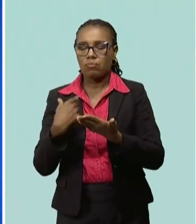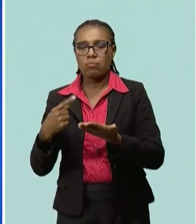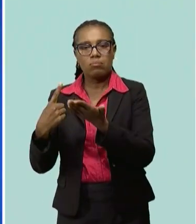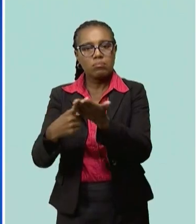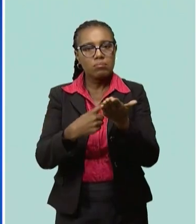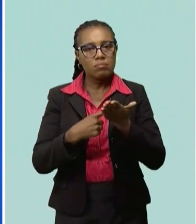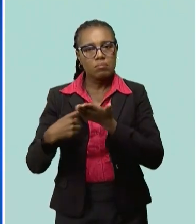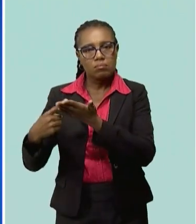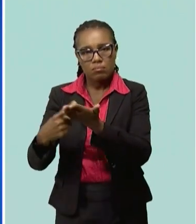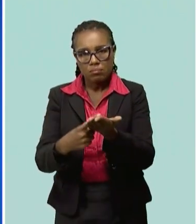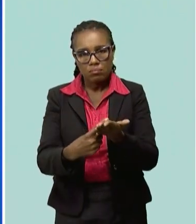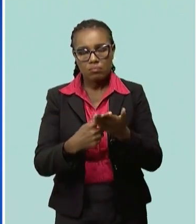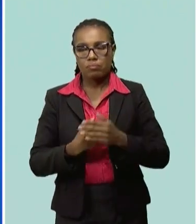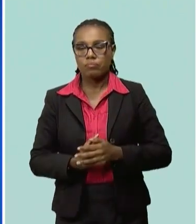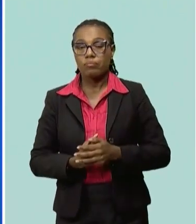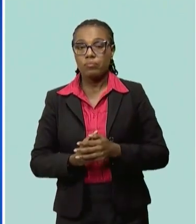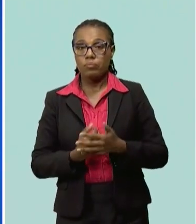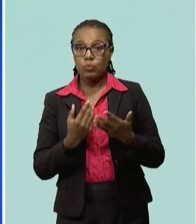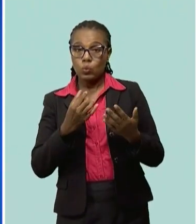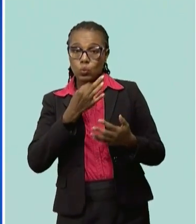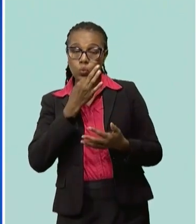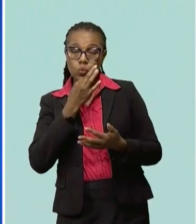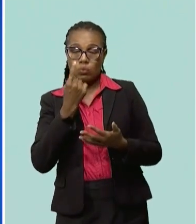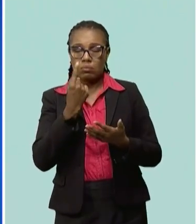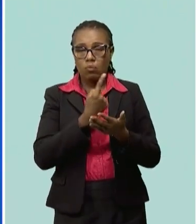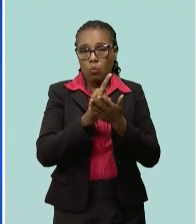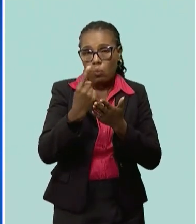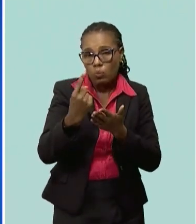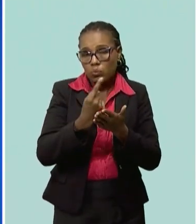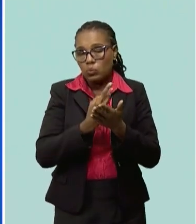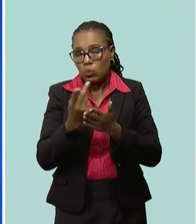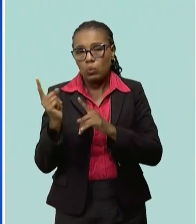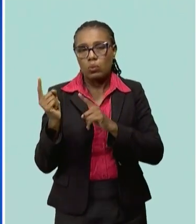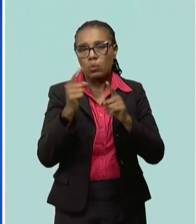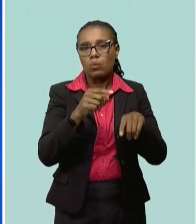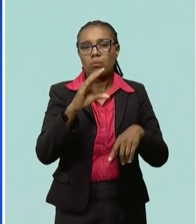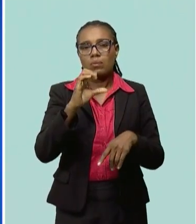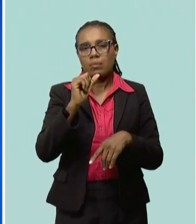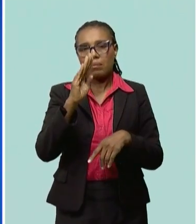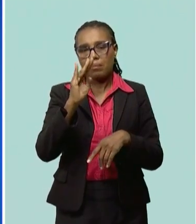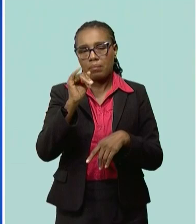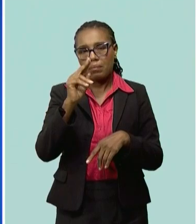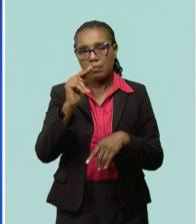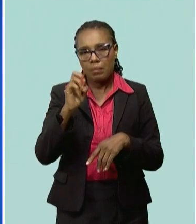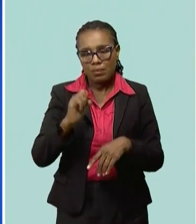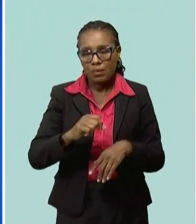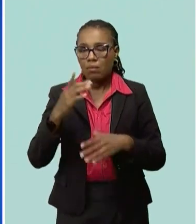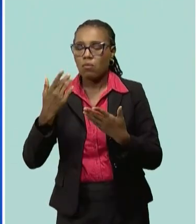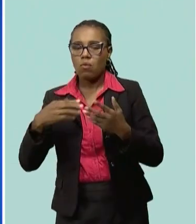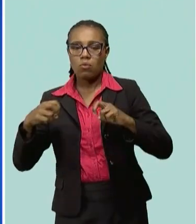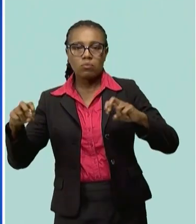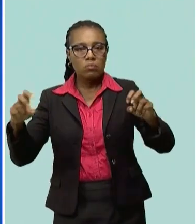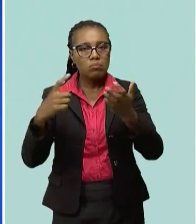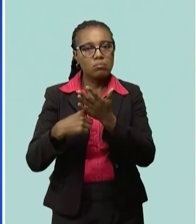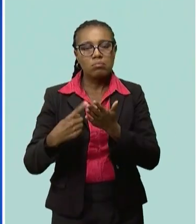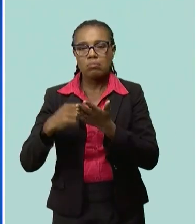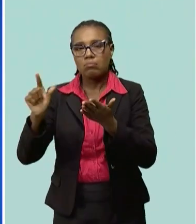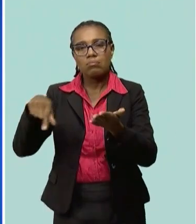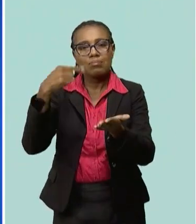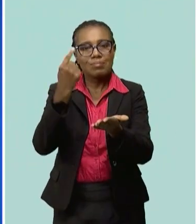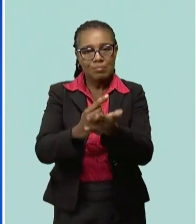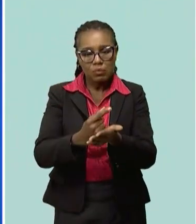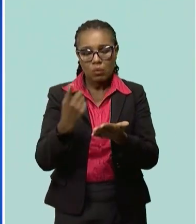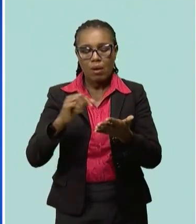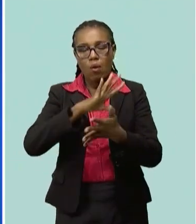Within another week or so, we'll be going to Cabinet with this paper with a view to getting Cabinet to approve this very comprehensive paper, which has a